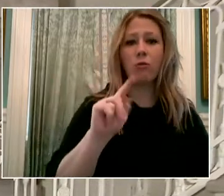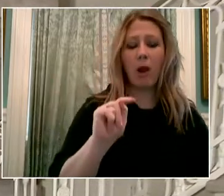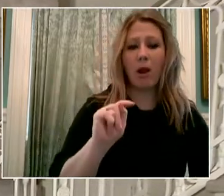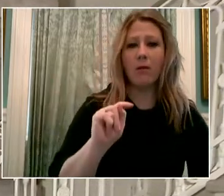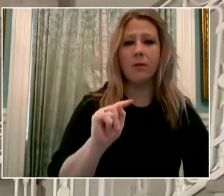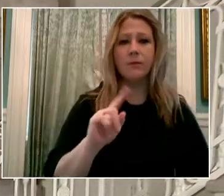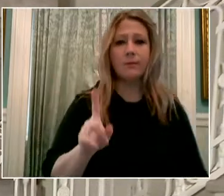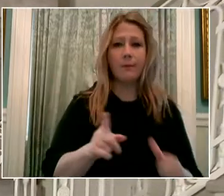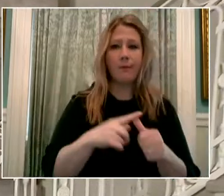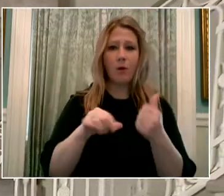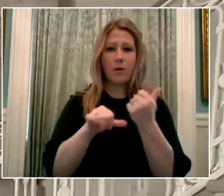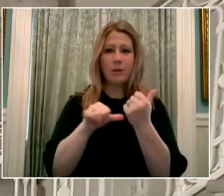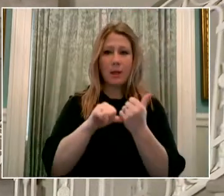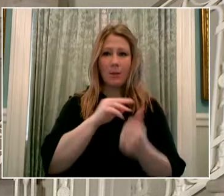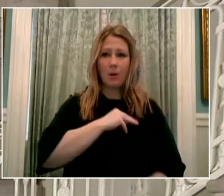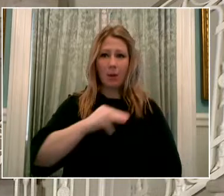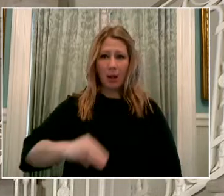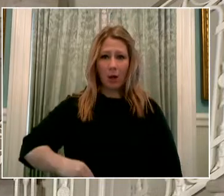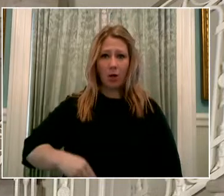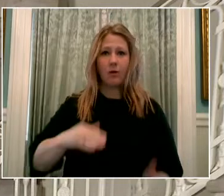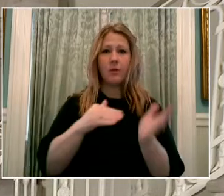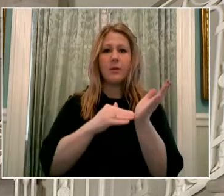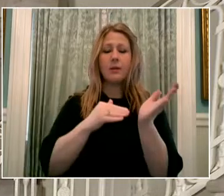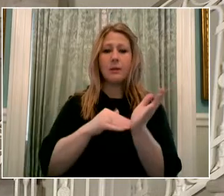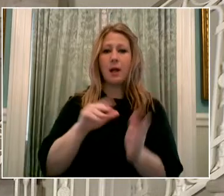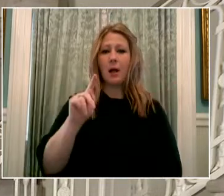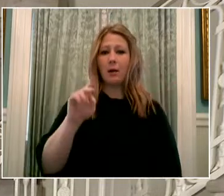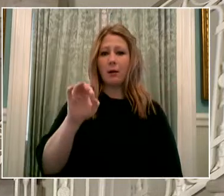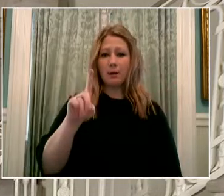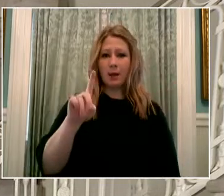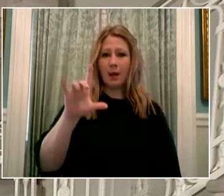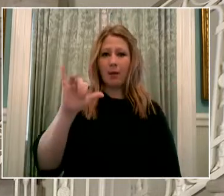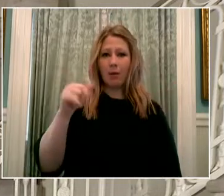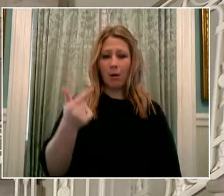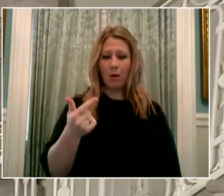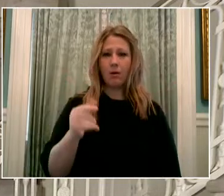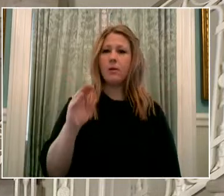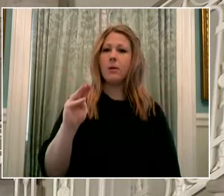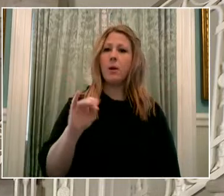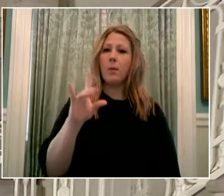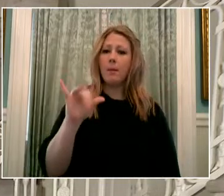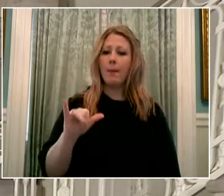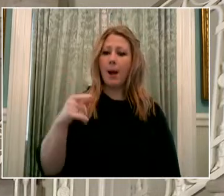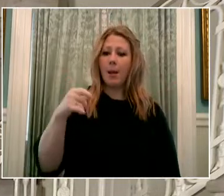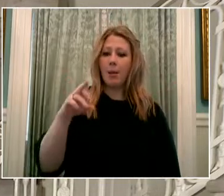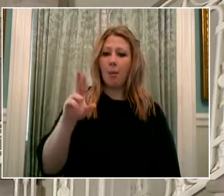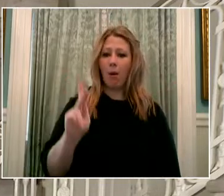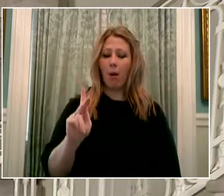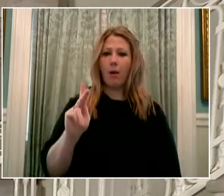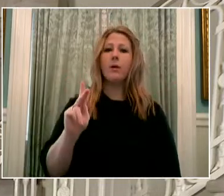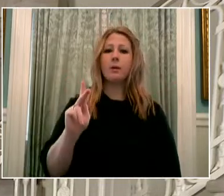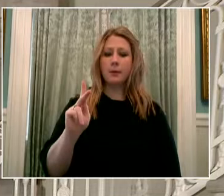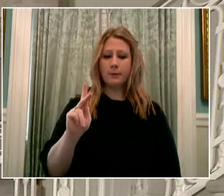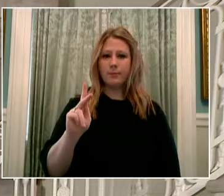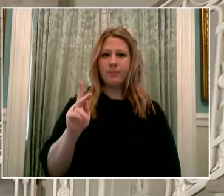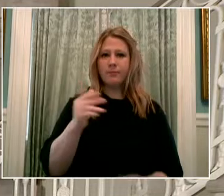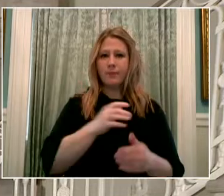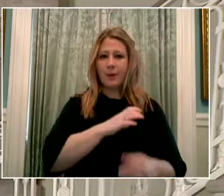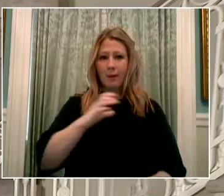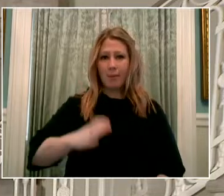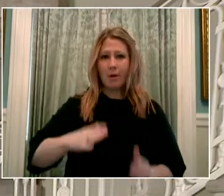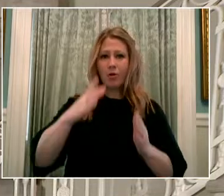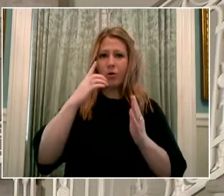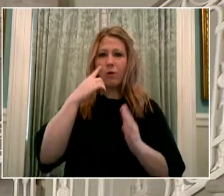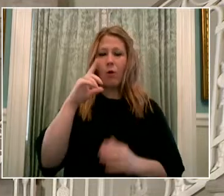NISM, Dr. Ted Long from H&H, Molly Park, the Acting Commissioner of DSS, Risha